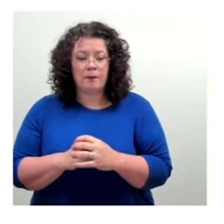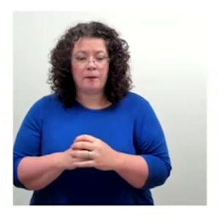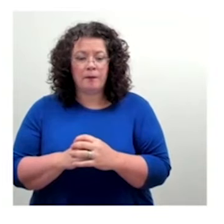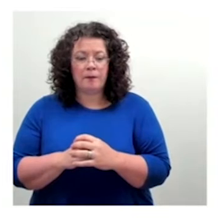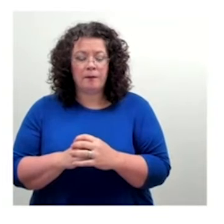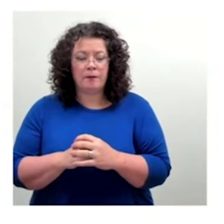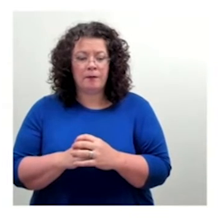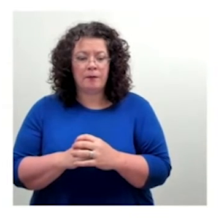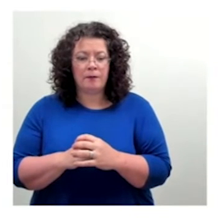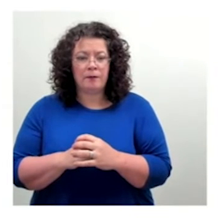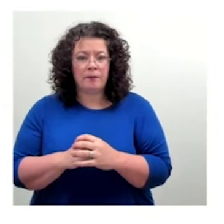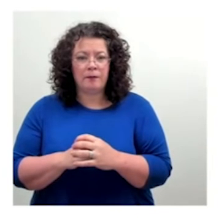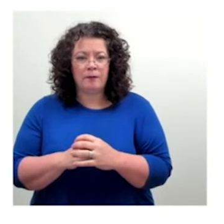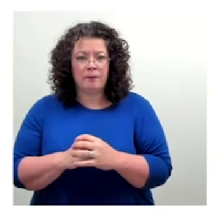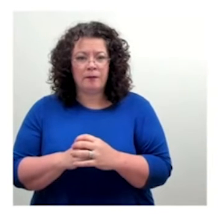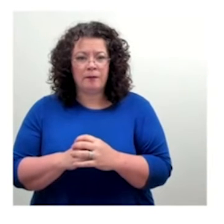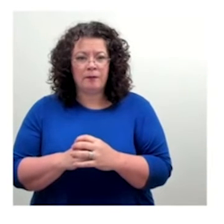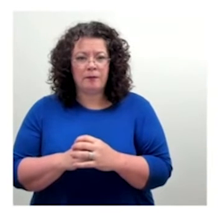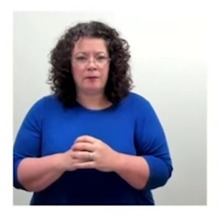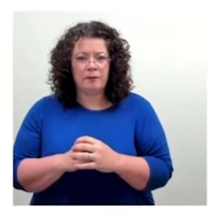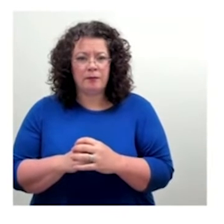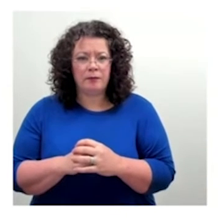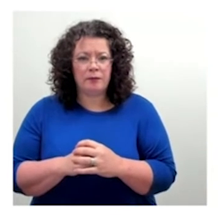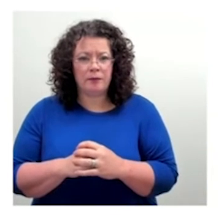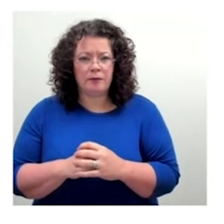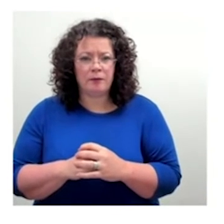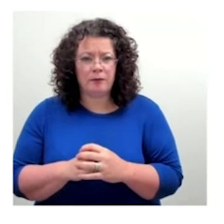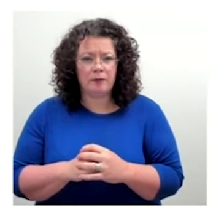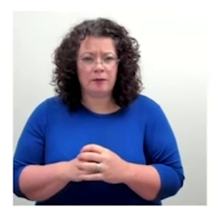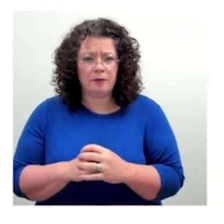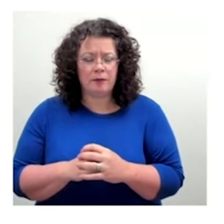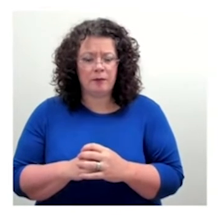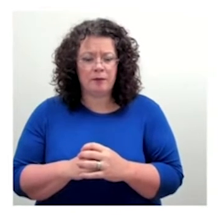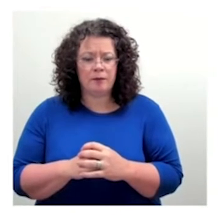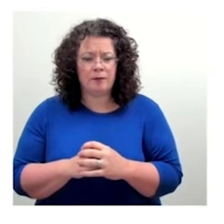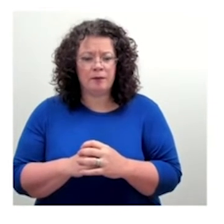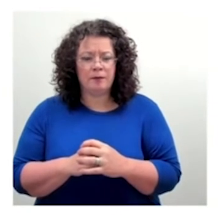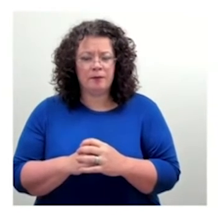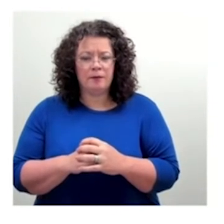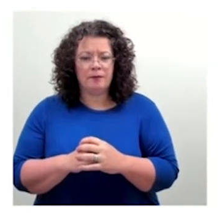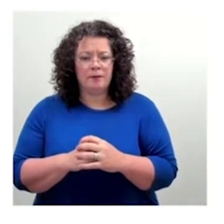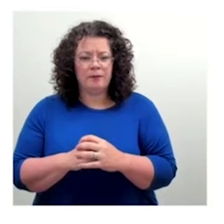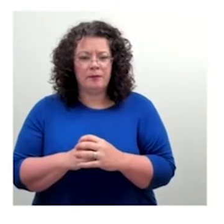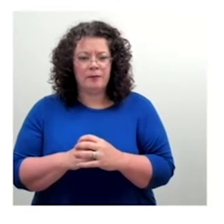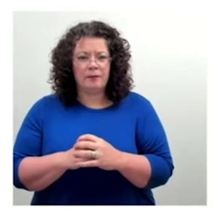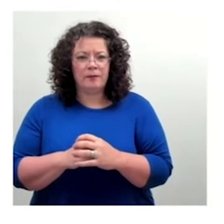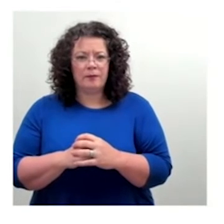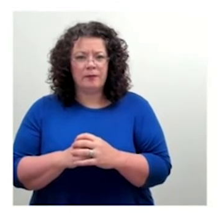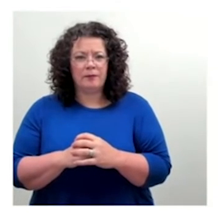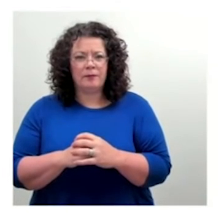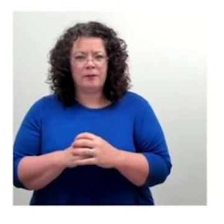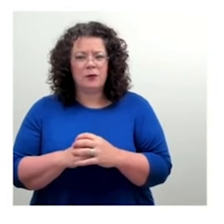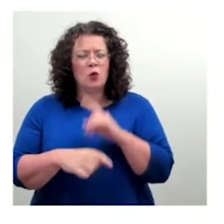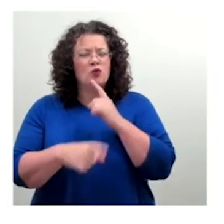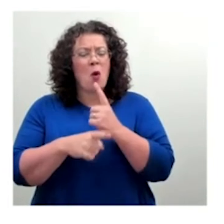standing in that queue in front of that percentile. So hopefully this will make more sense when we actually give it a go. So here